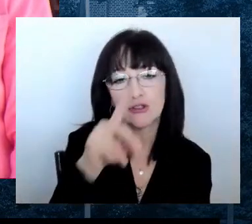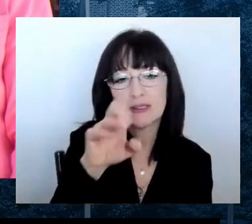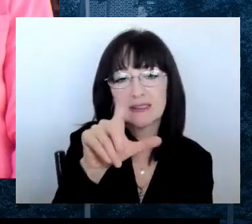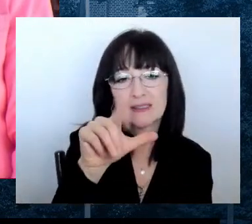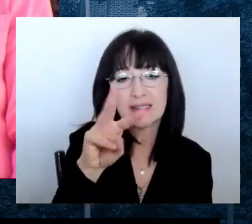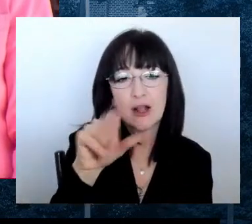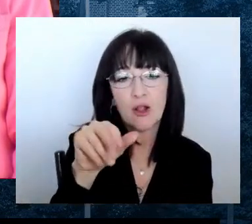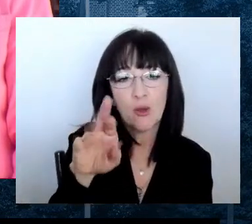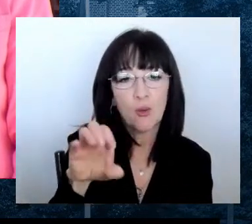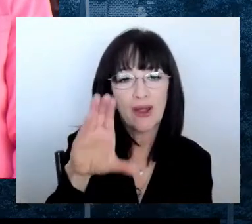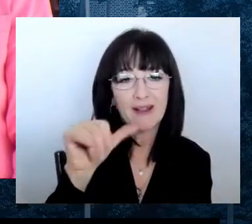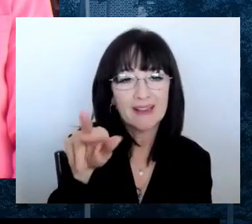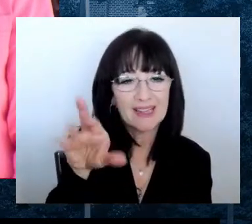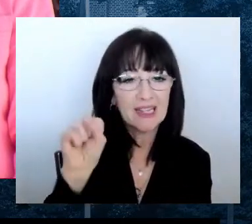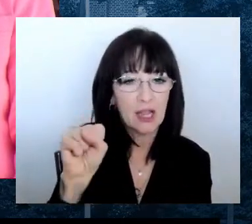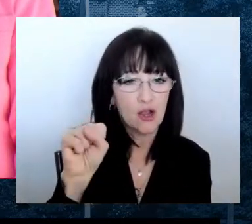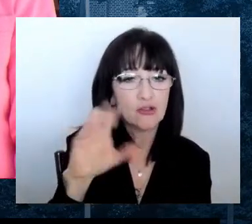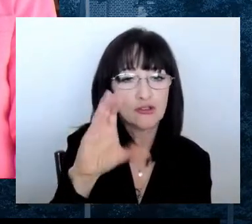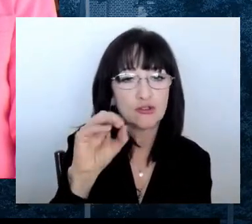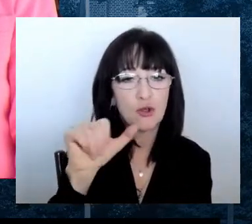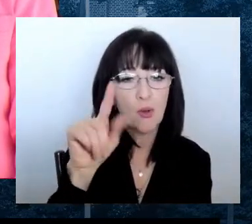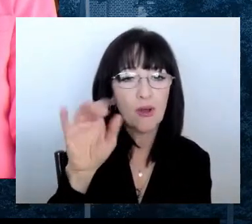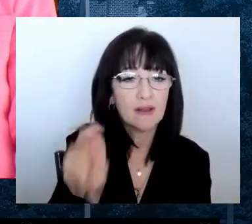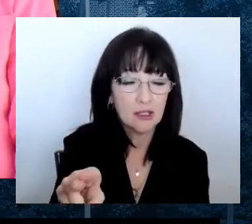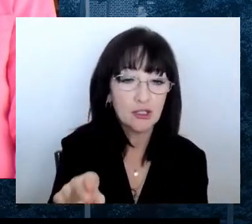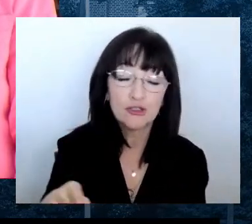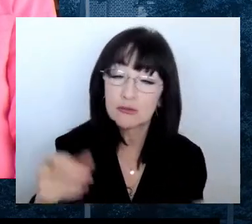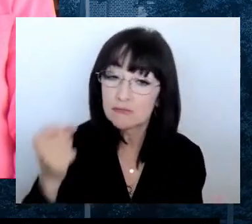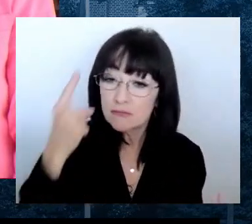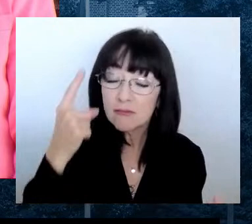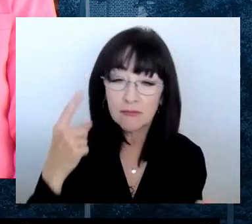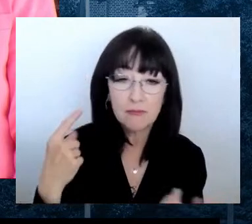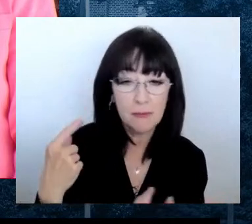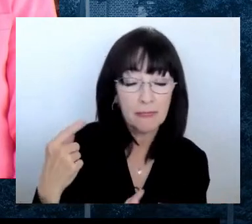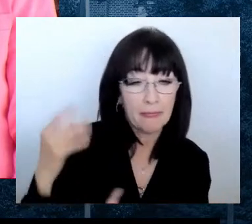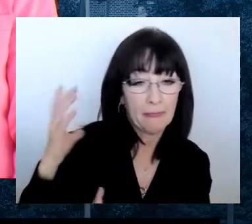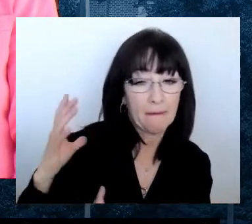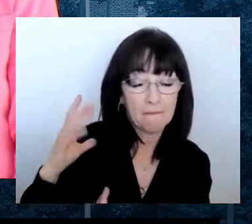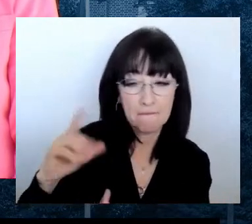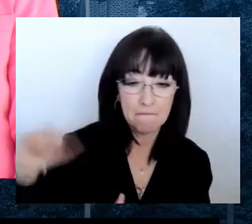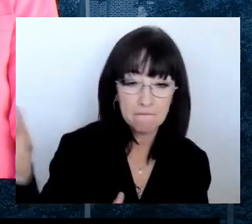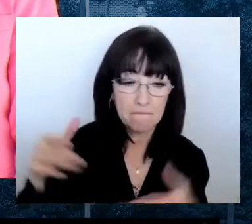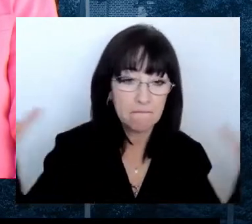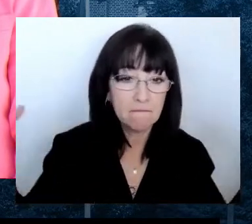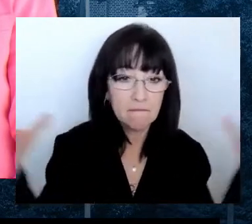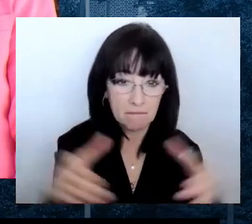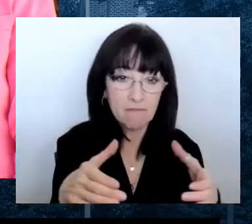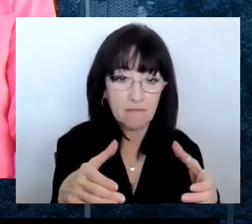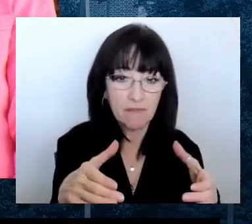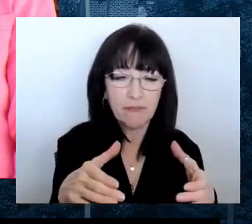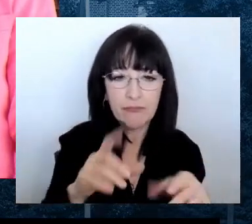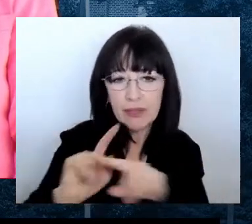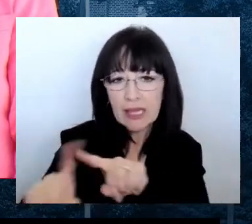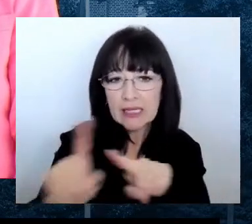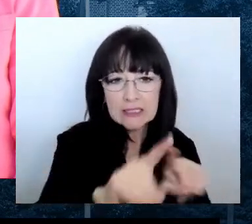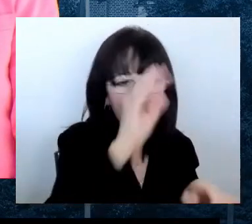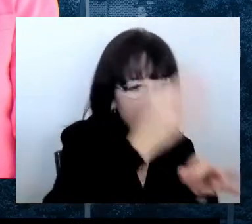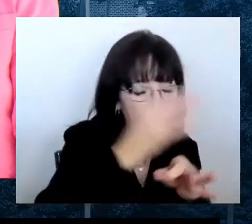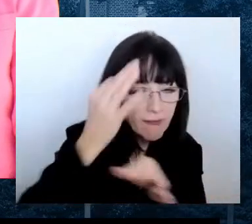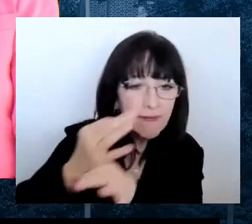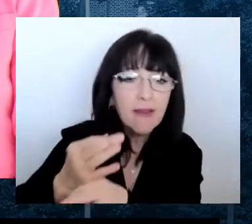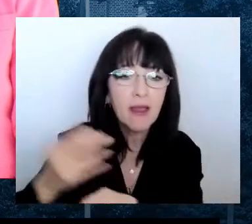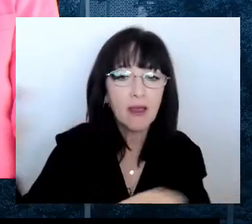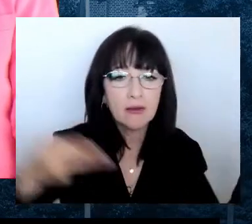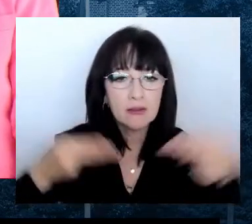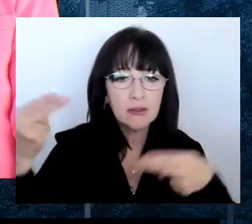the health, faith, labor, and business community across our state joined together because they believed in one simple idea, that